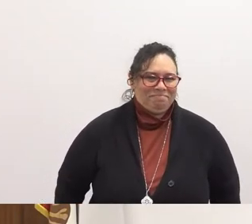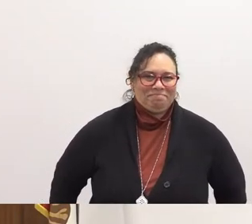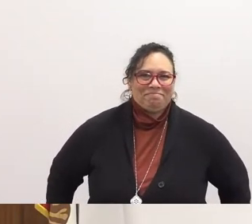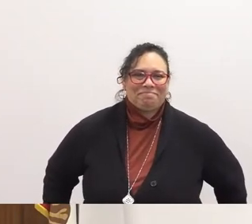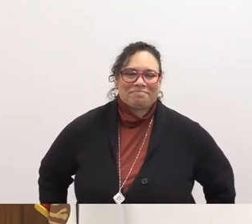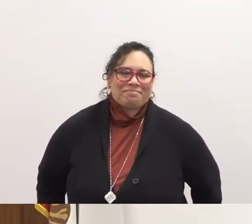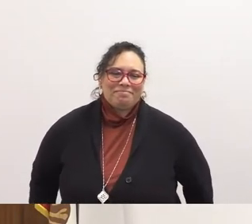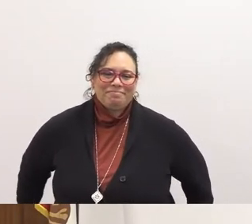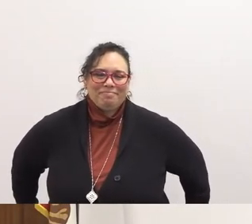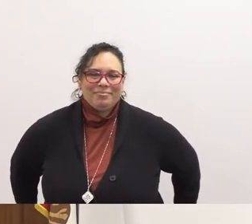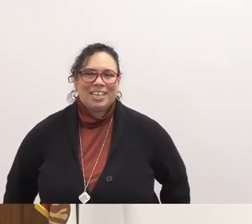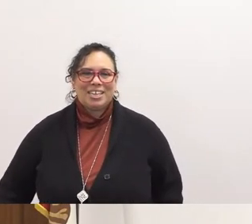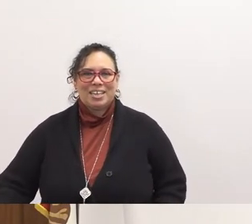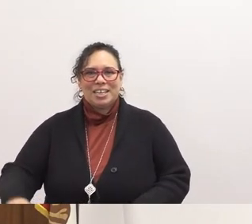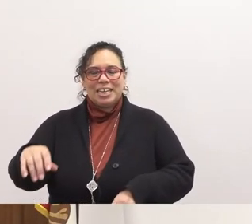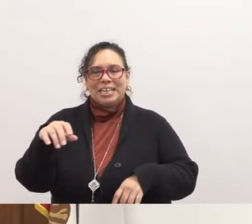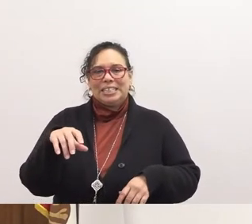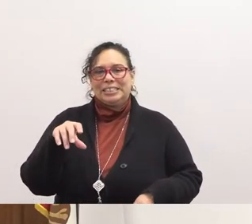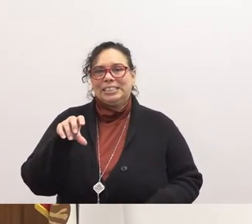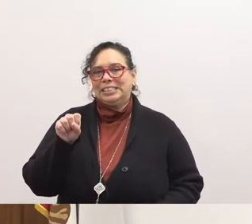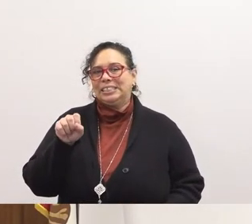Next we have Stephanie.